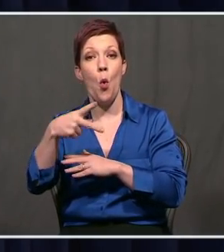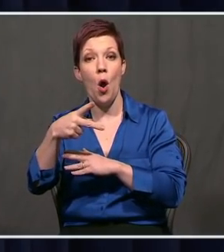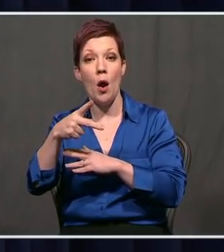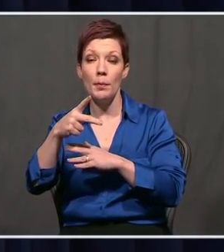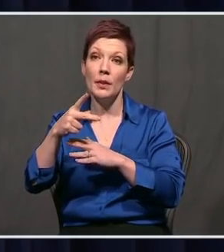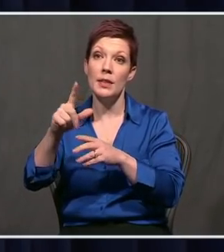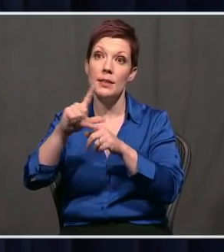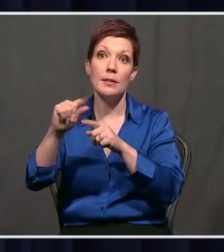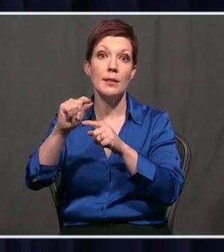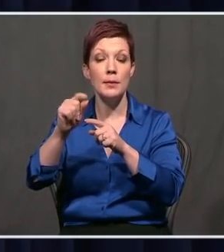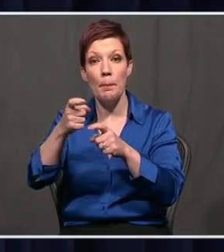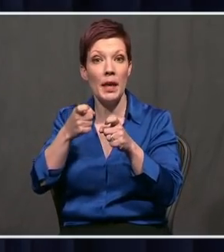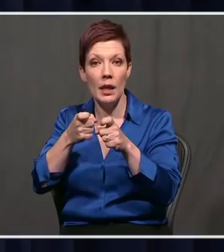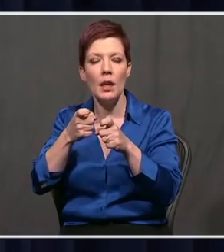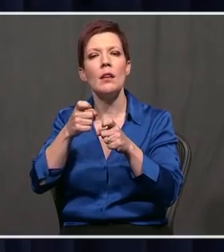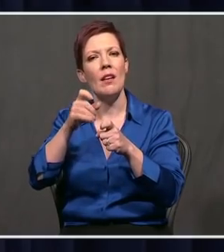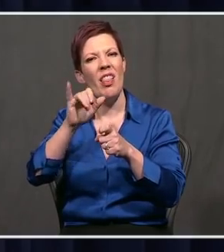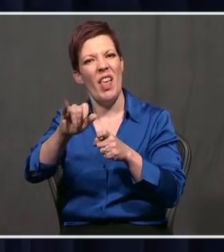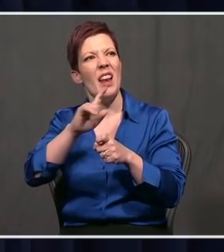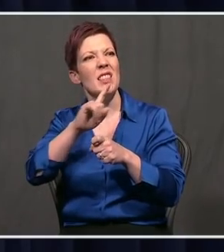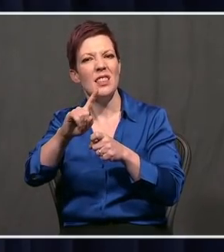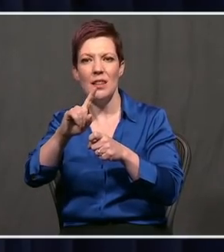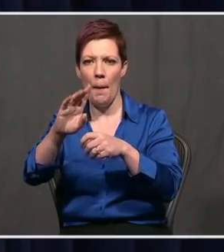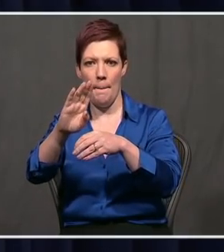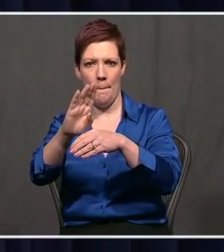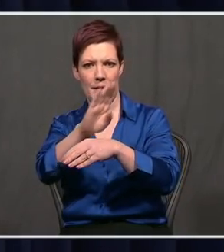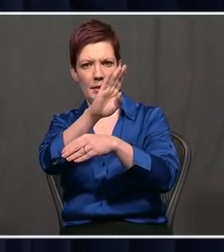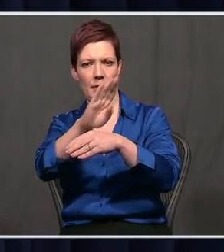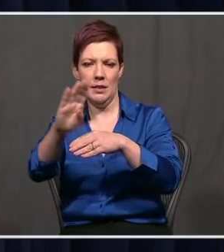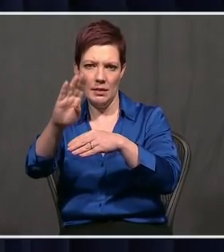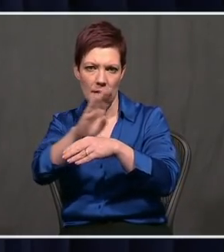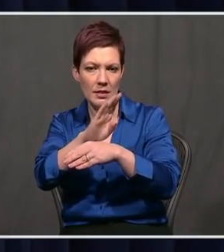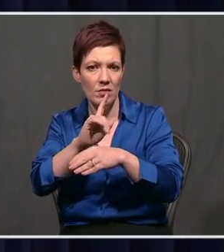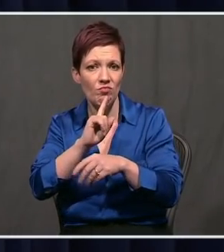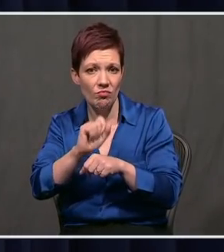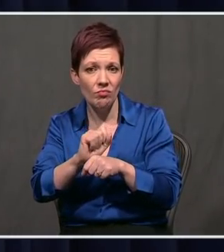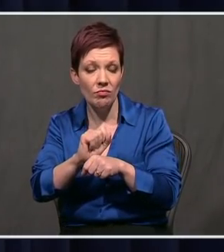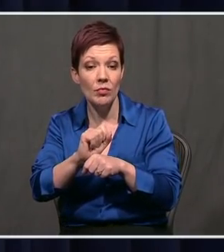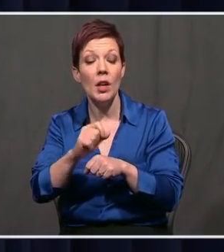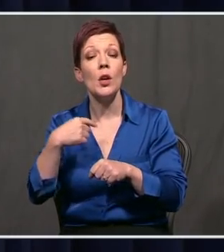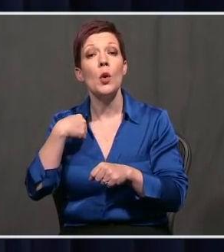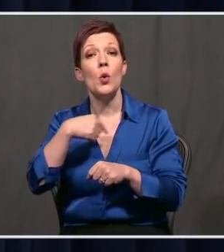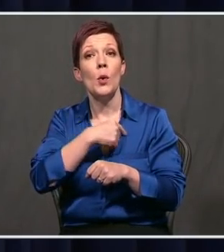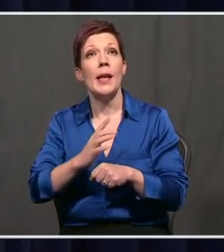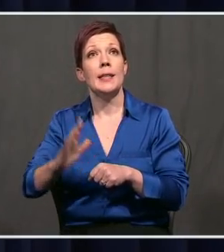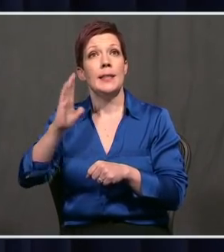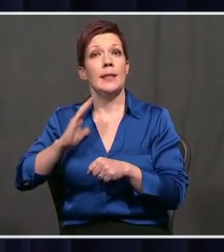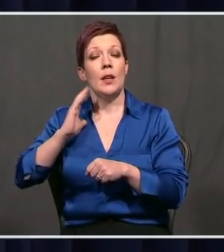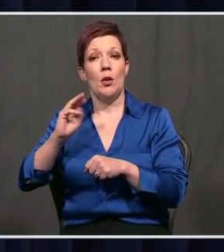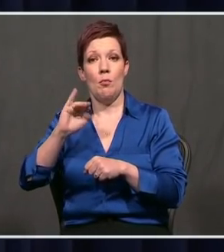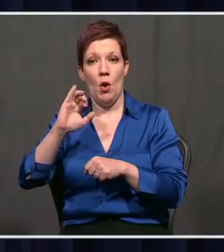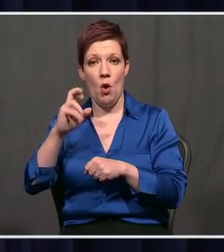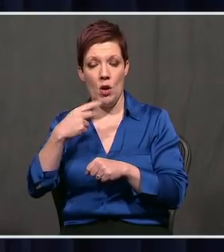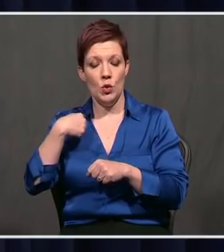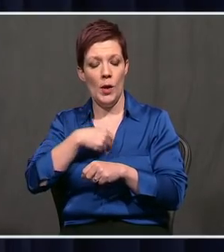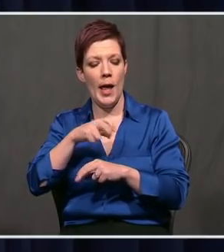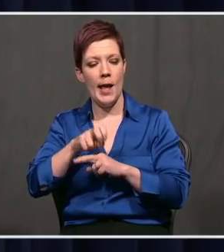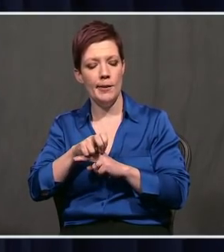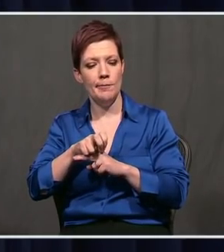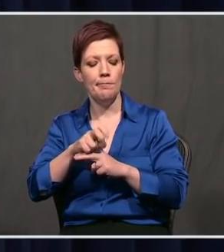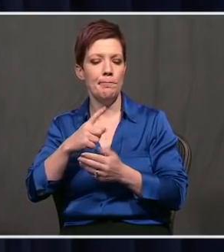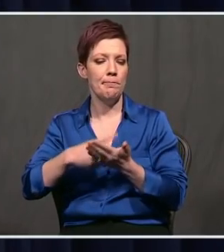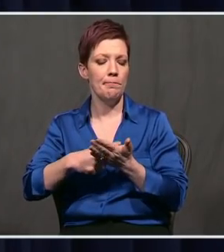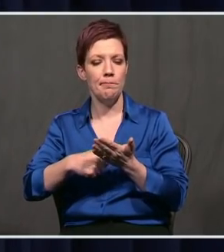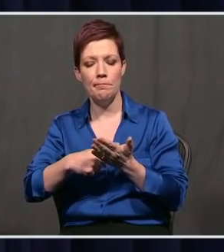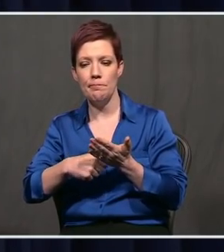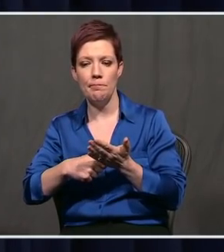business enterprise. So we were sitting in the Secretary's office one day in March, and we learned of a contract. Dr. Kadlec and others were